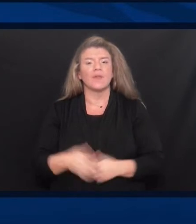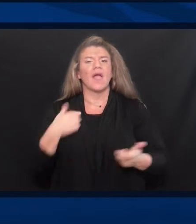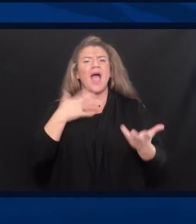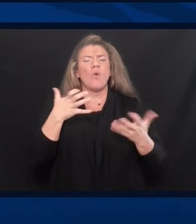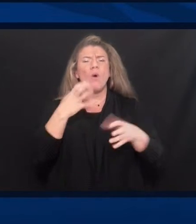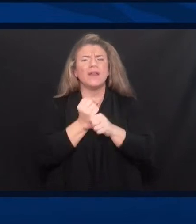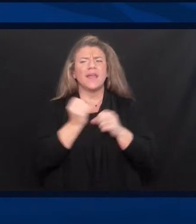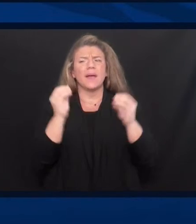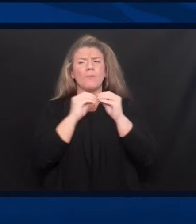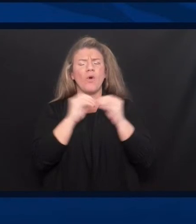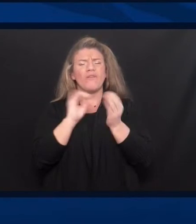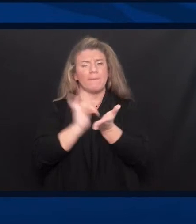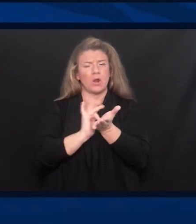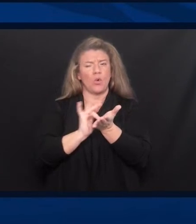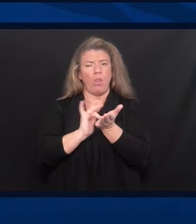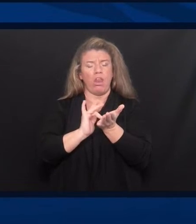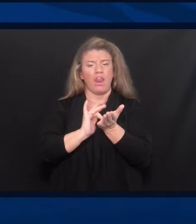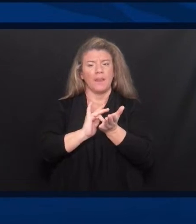get a medical